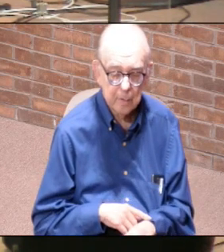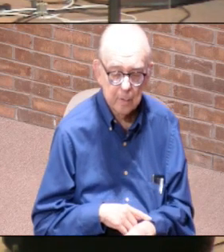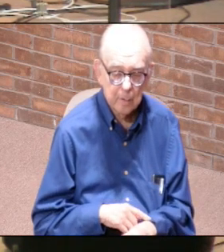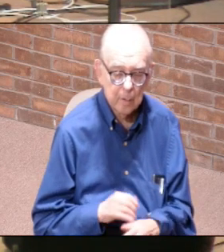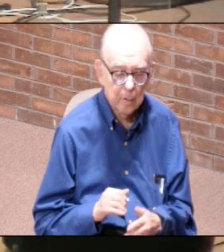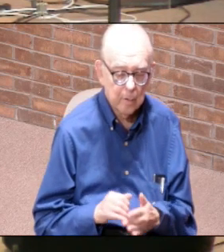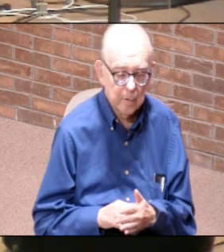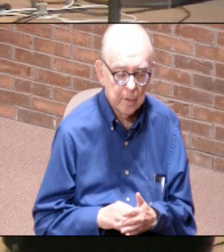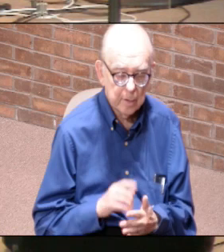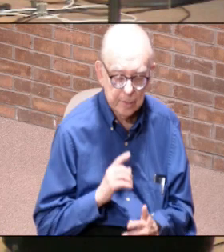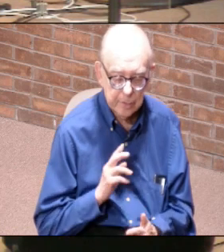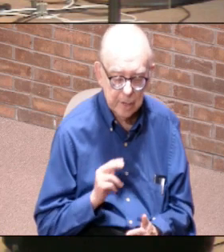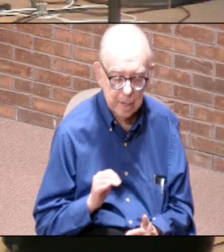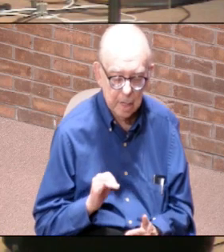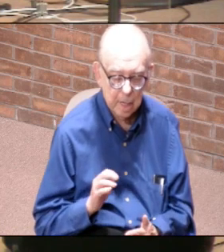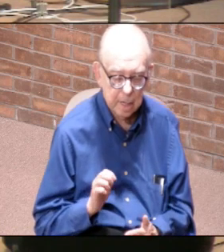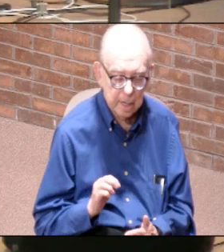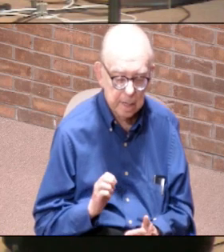That was Nineveh.